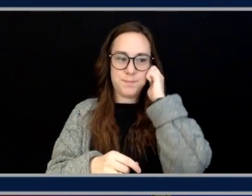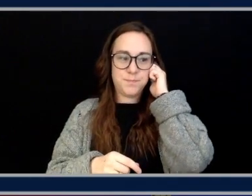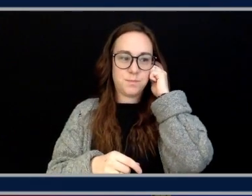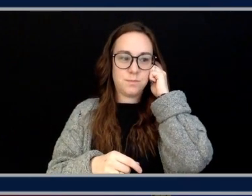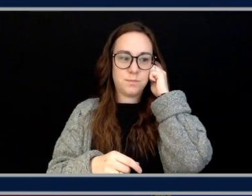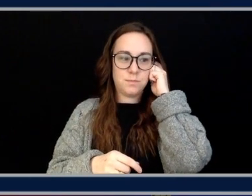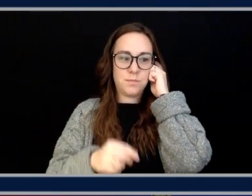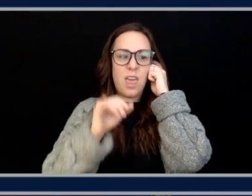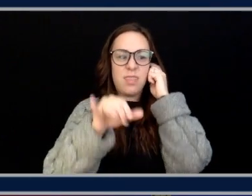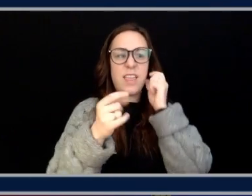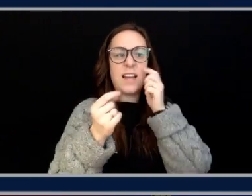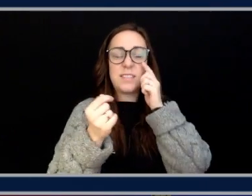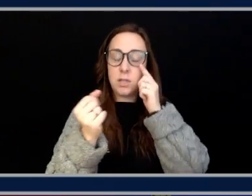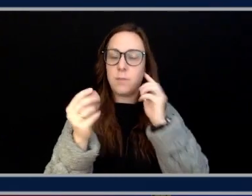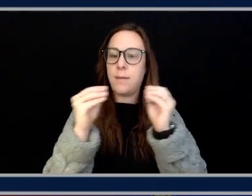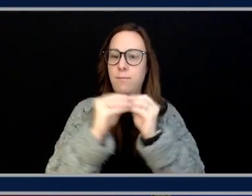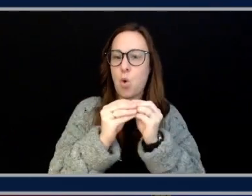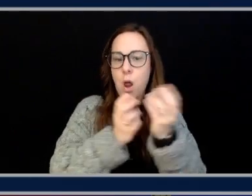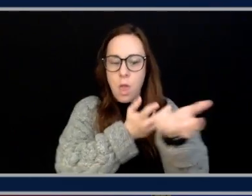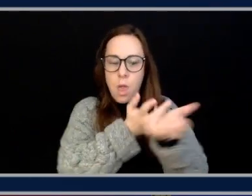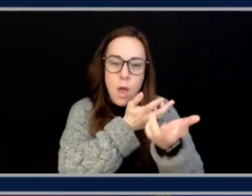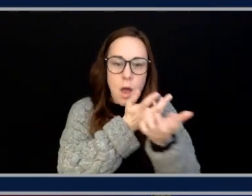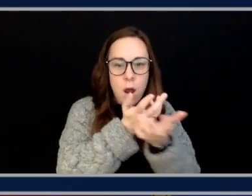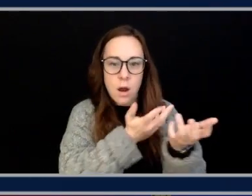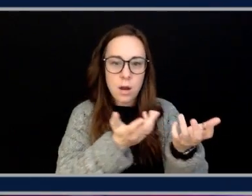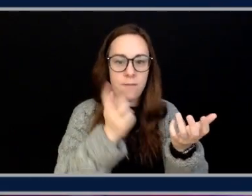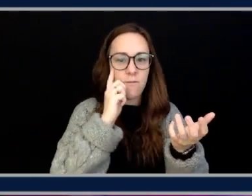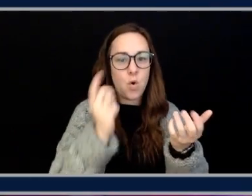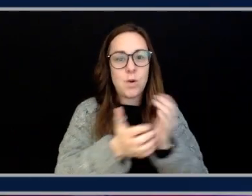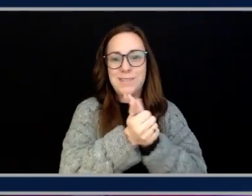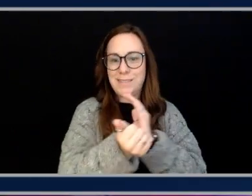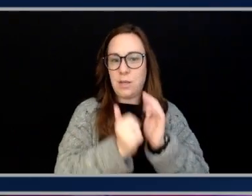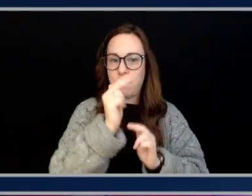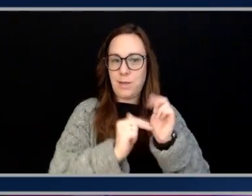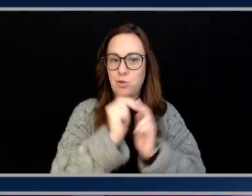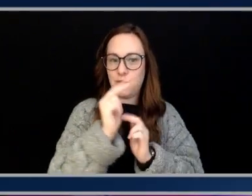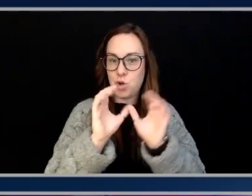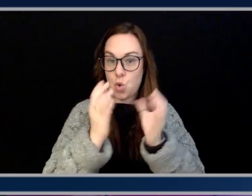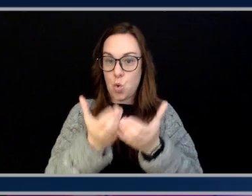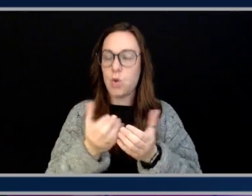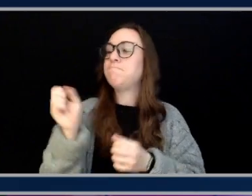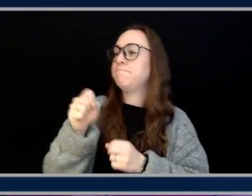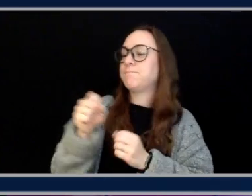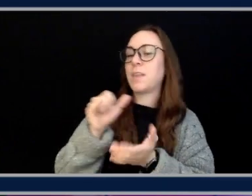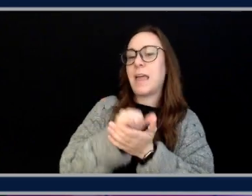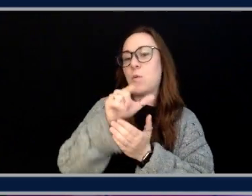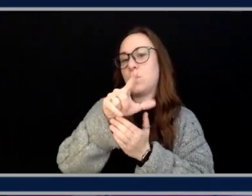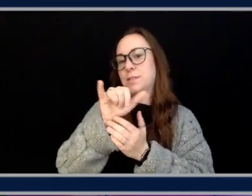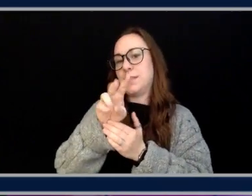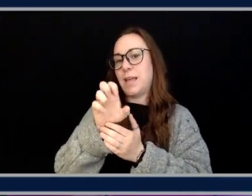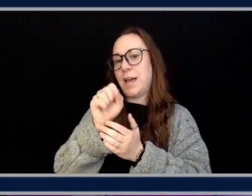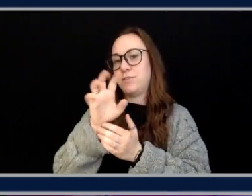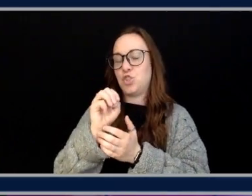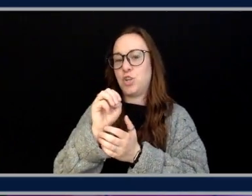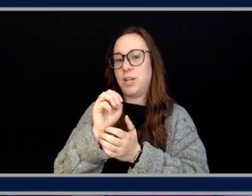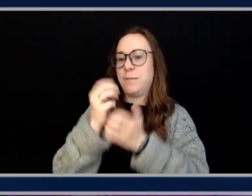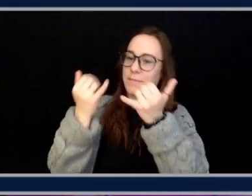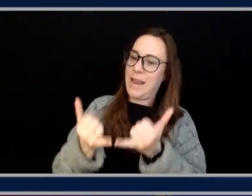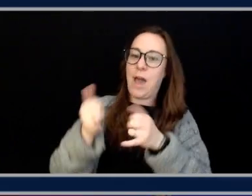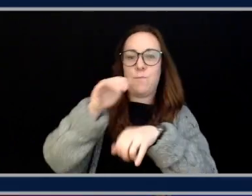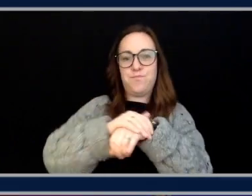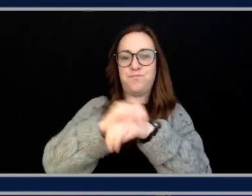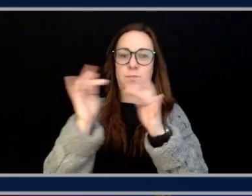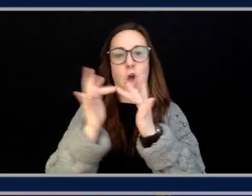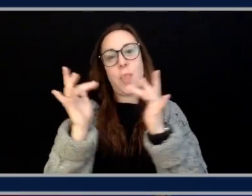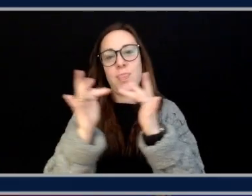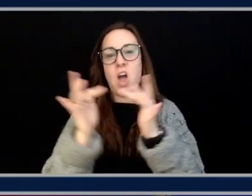interactive way of doing this Skill Builder course? It was a live stream that was recorded, now lives on the internet like all things do now. And